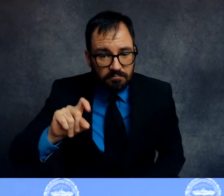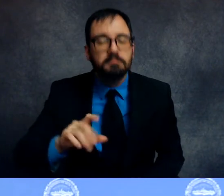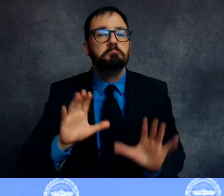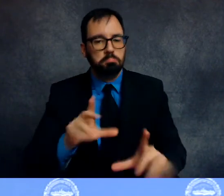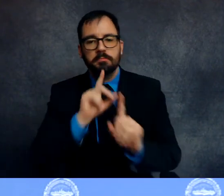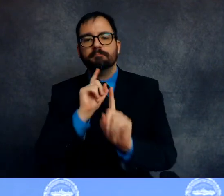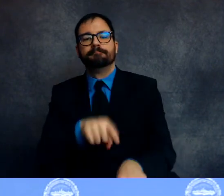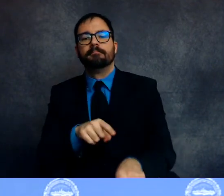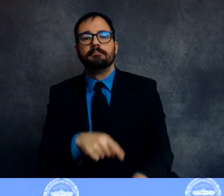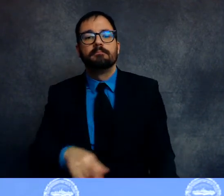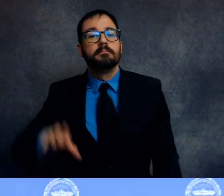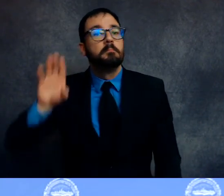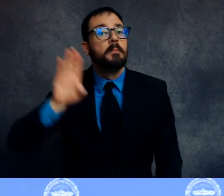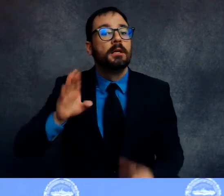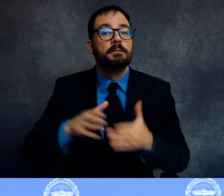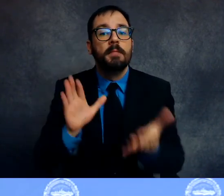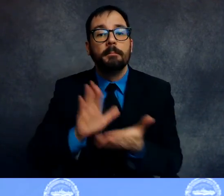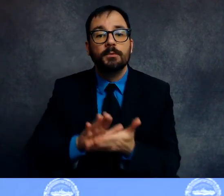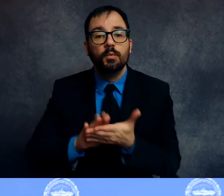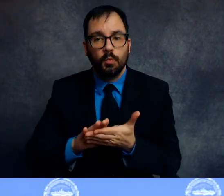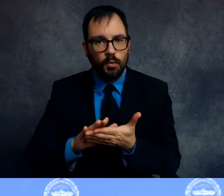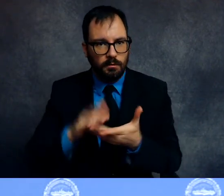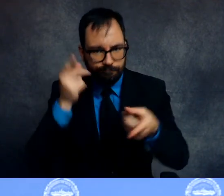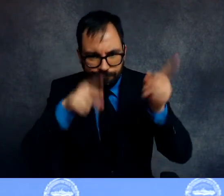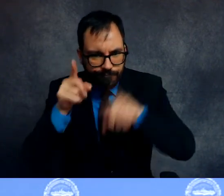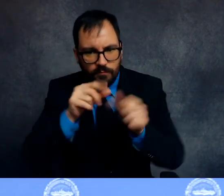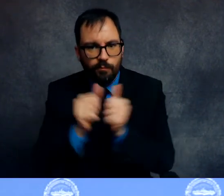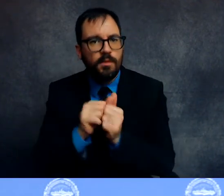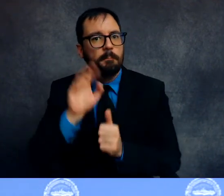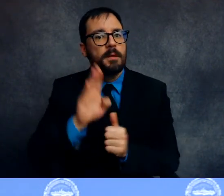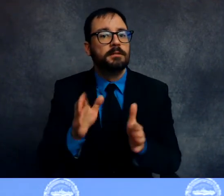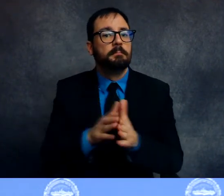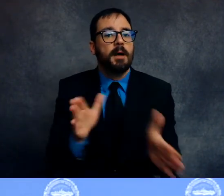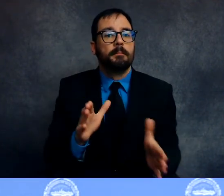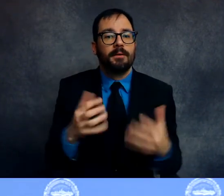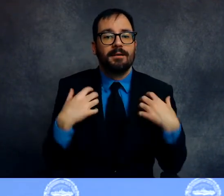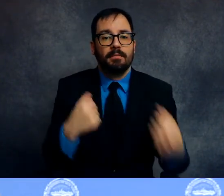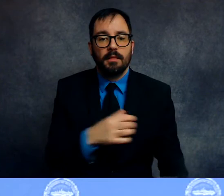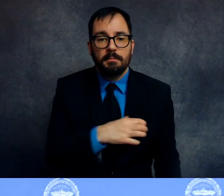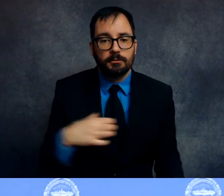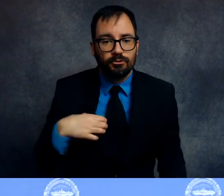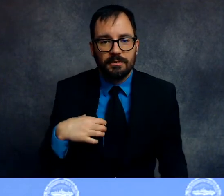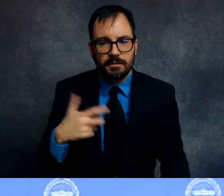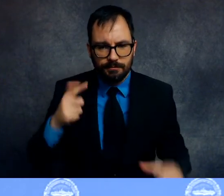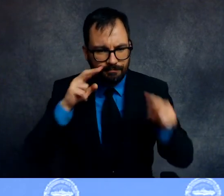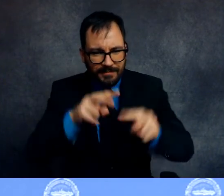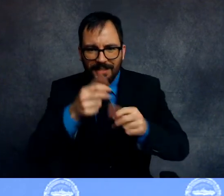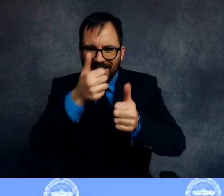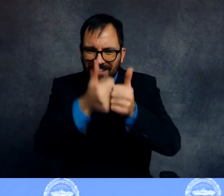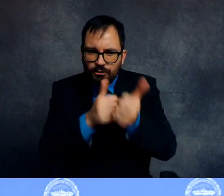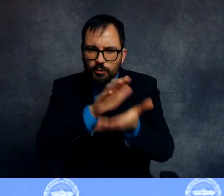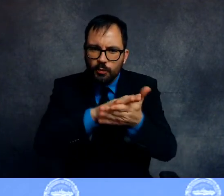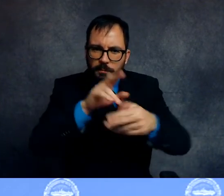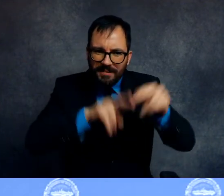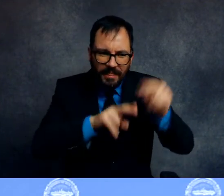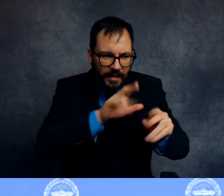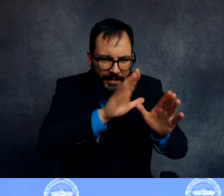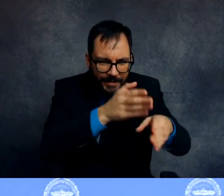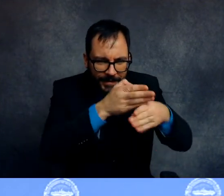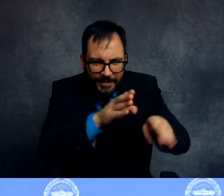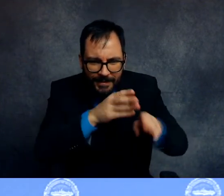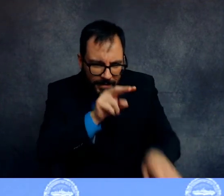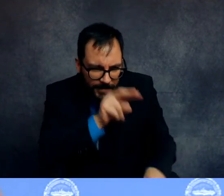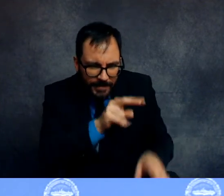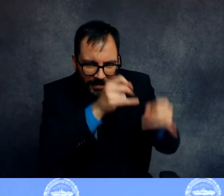Yeah, so the questions about social distancing in our schools and having the ability to maintain that 6 feet of distance. Boston